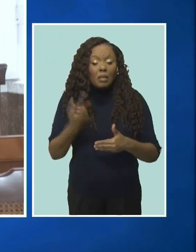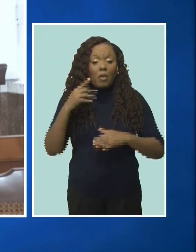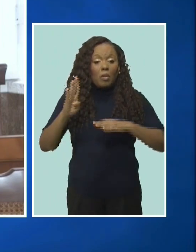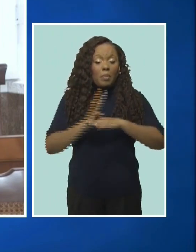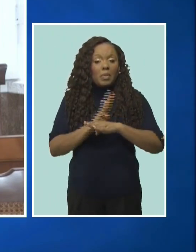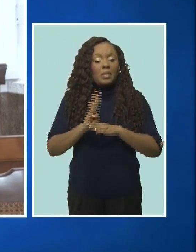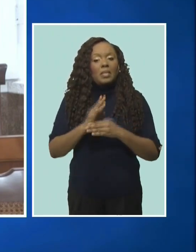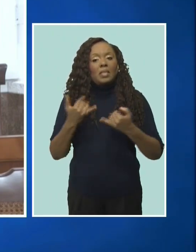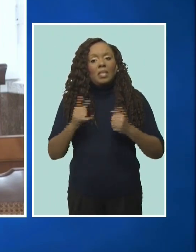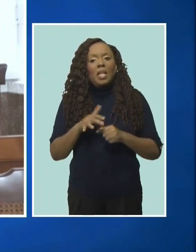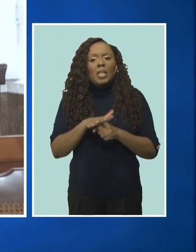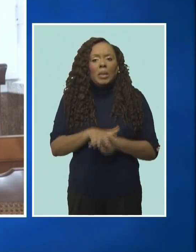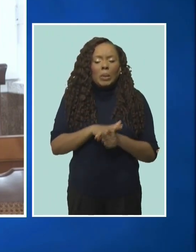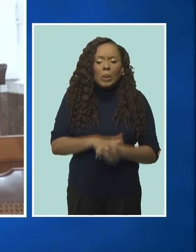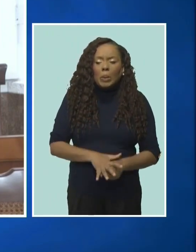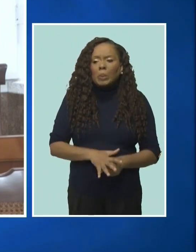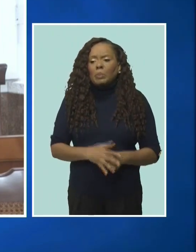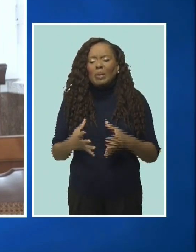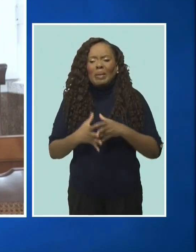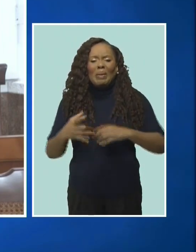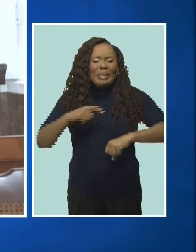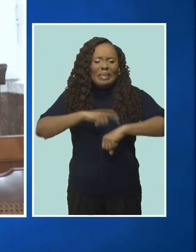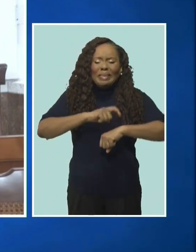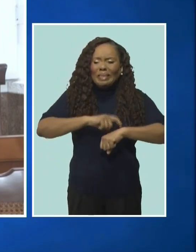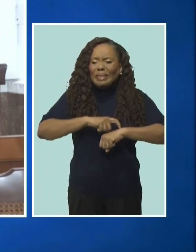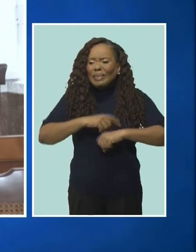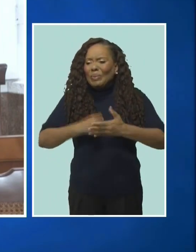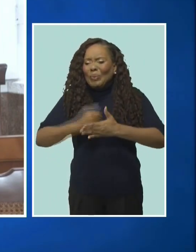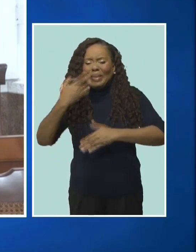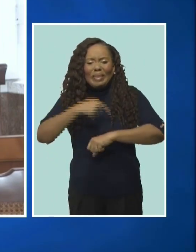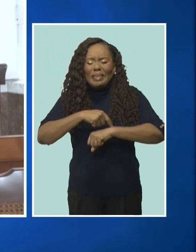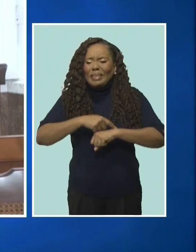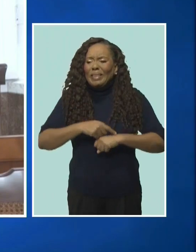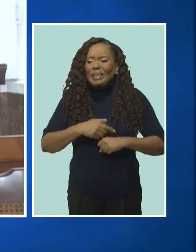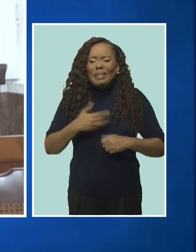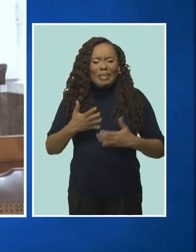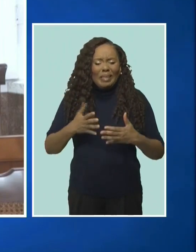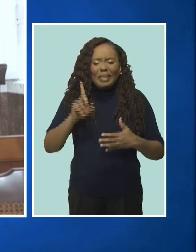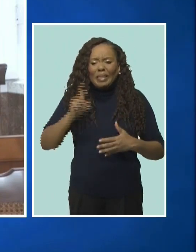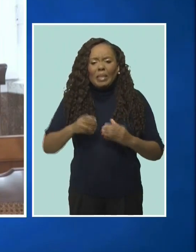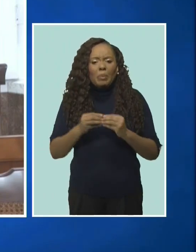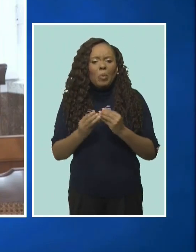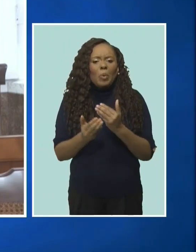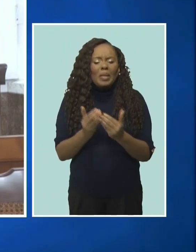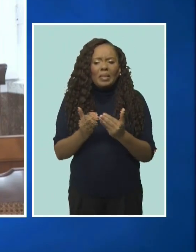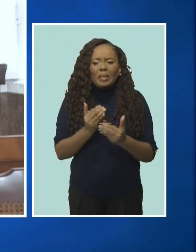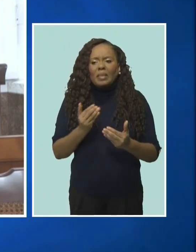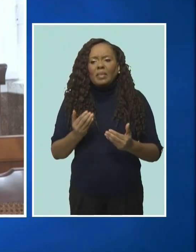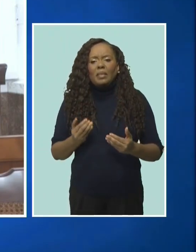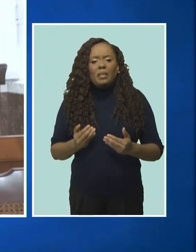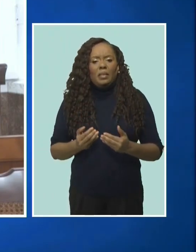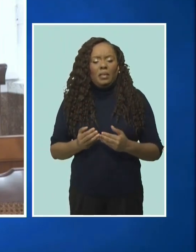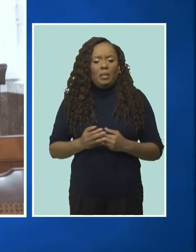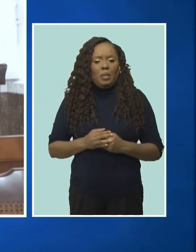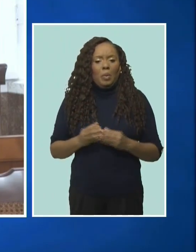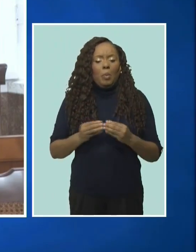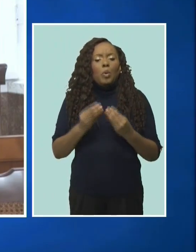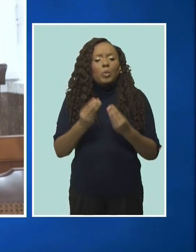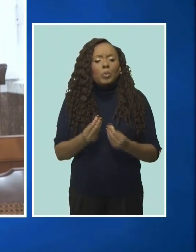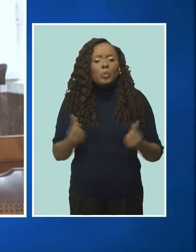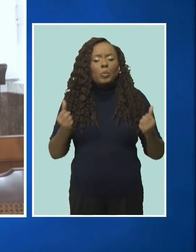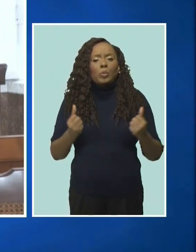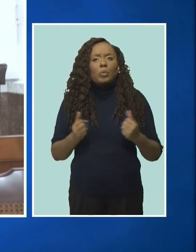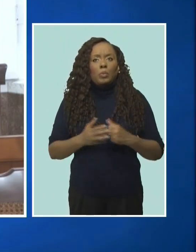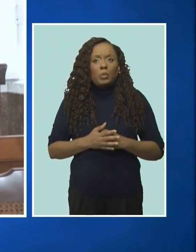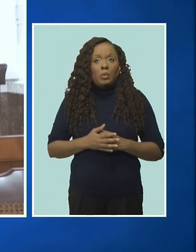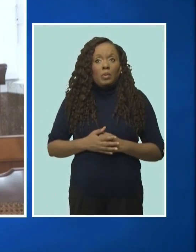and time-consuming, and something which the minister who spoke to lead off the bill has indicated